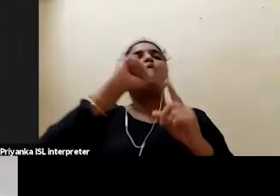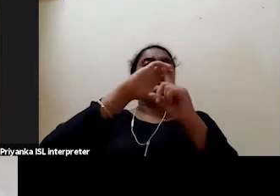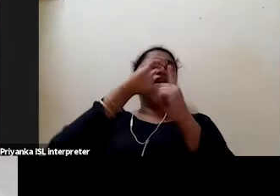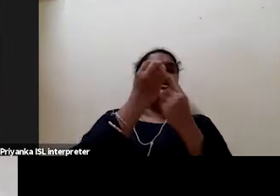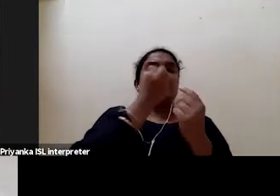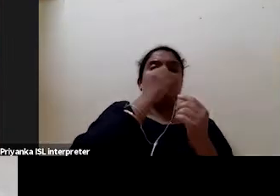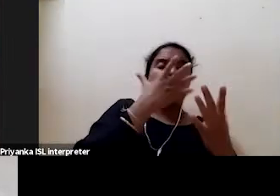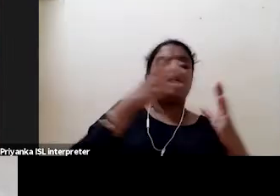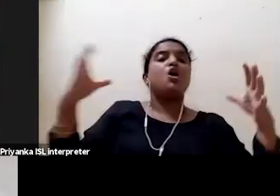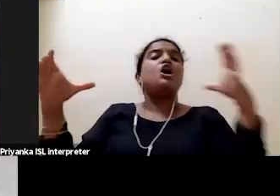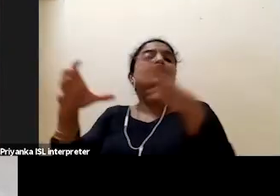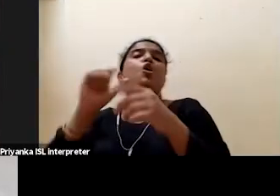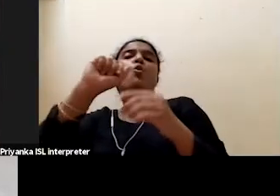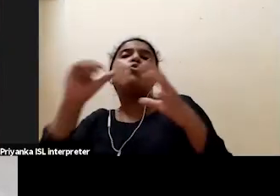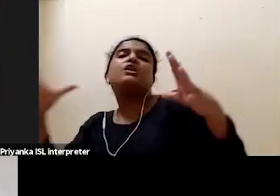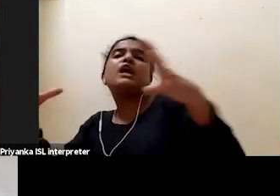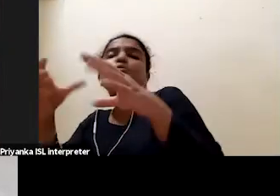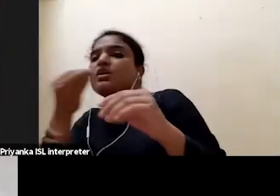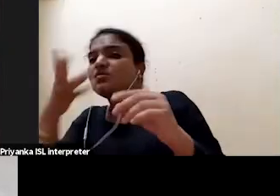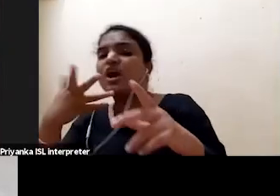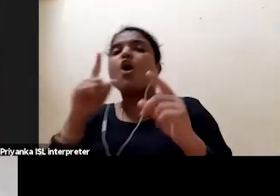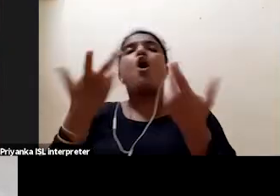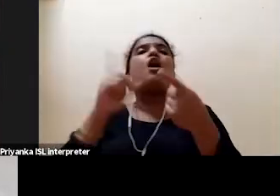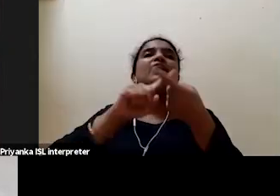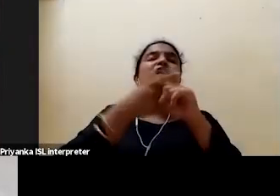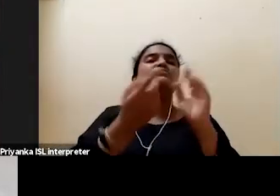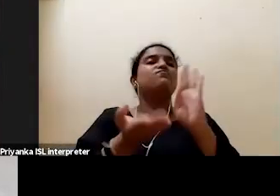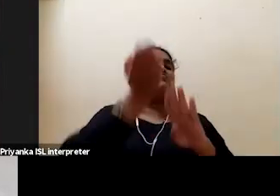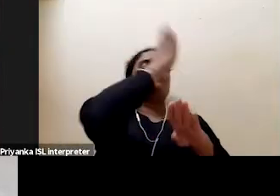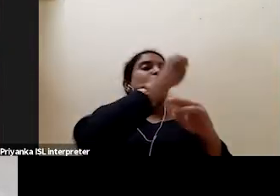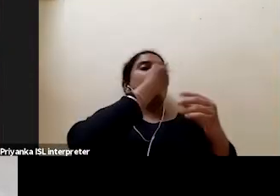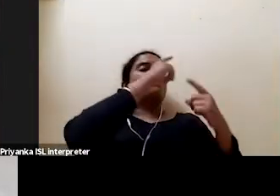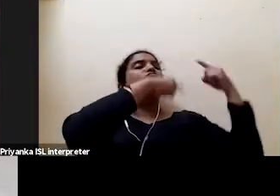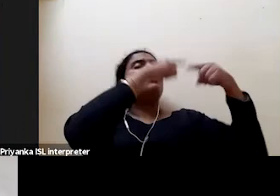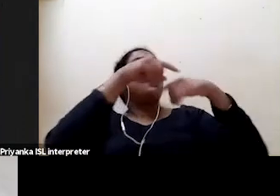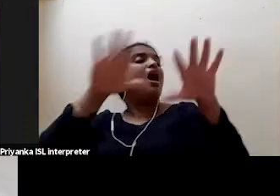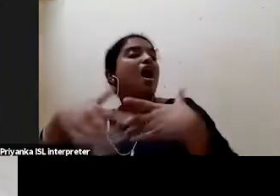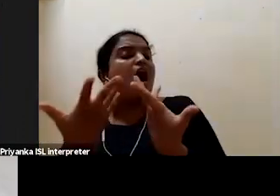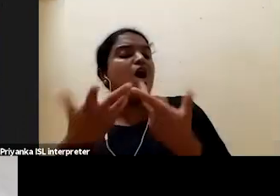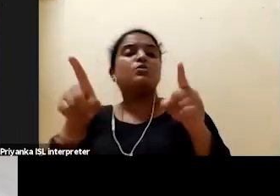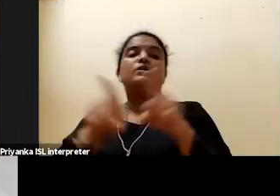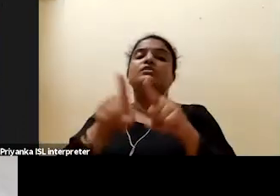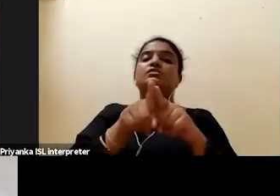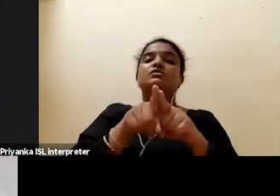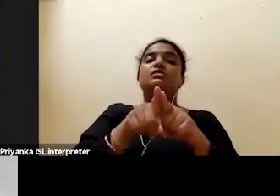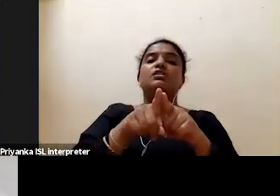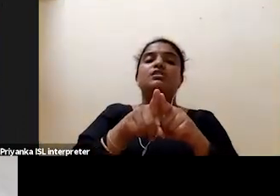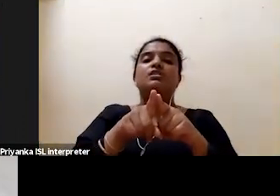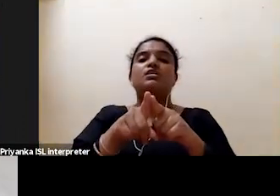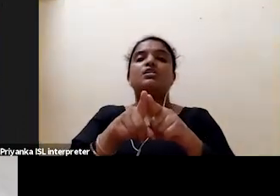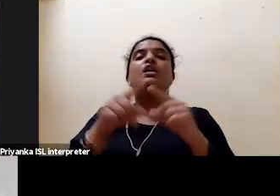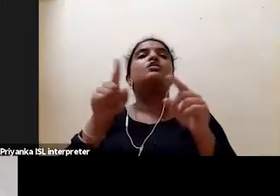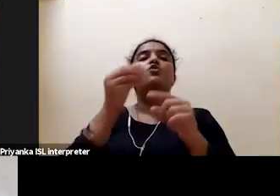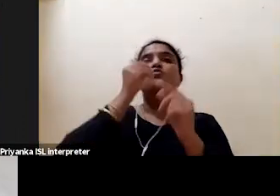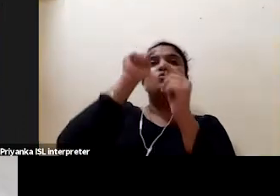do deeper research into the history of certain dishes. You can write, and you can write on the nutrition aspect